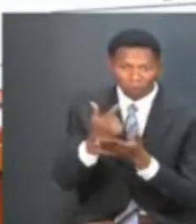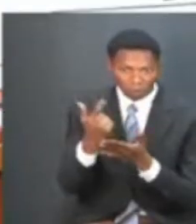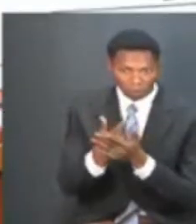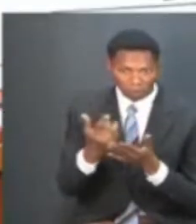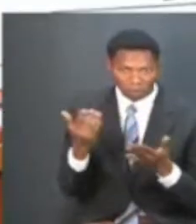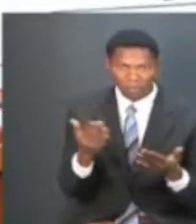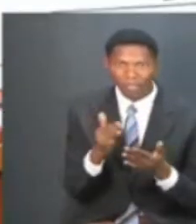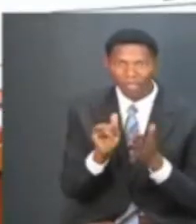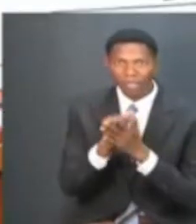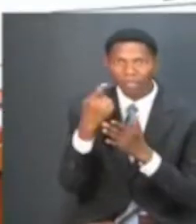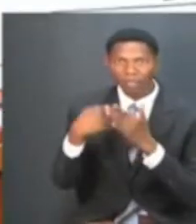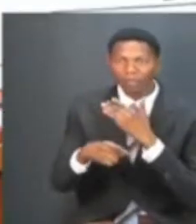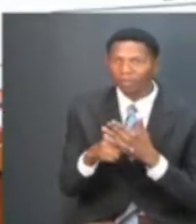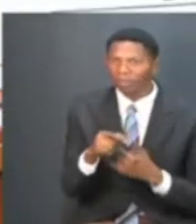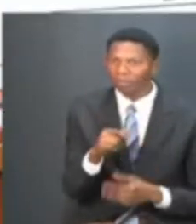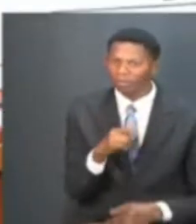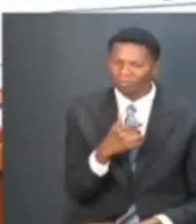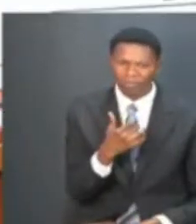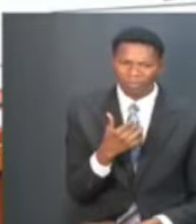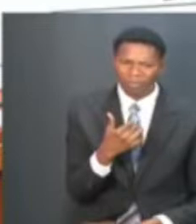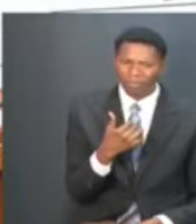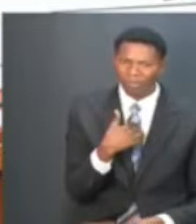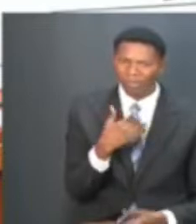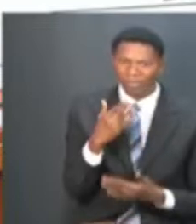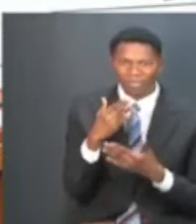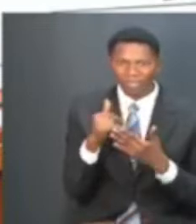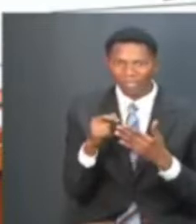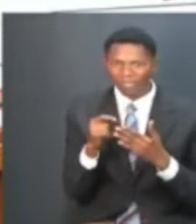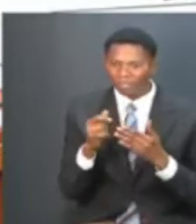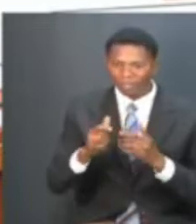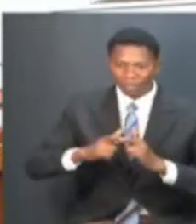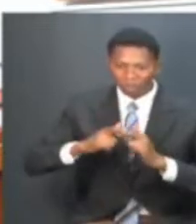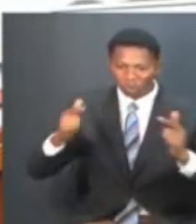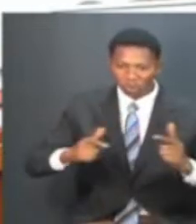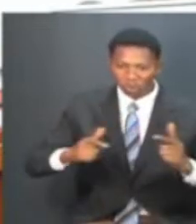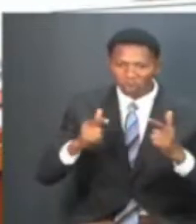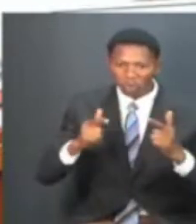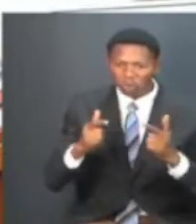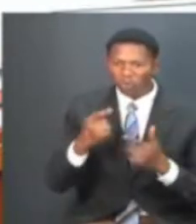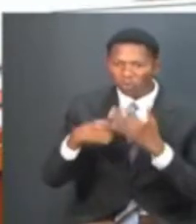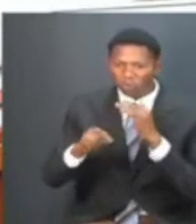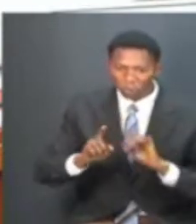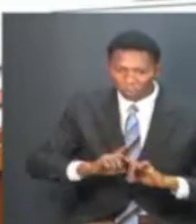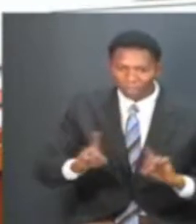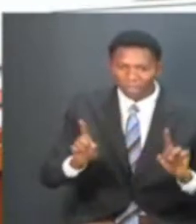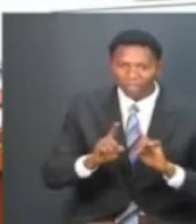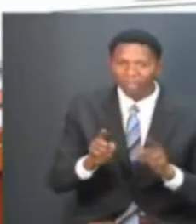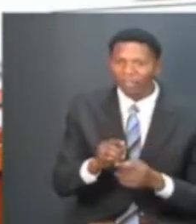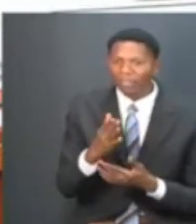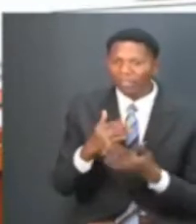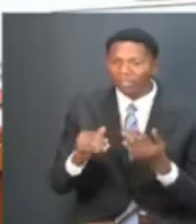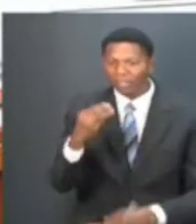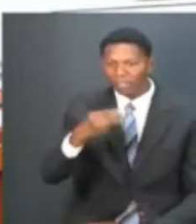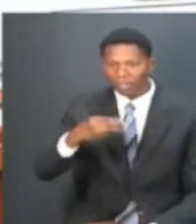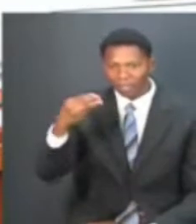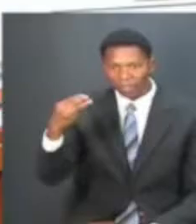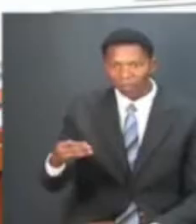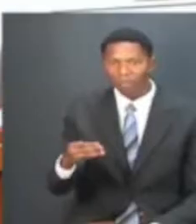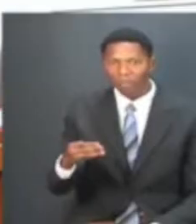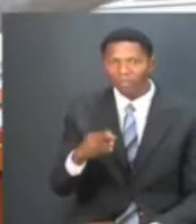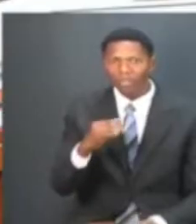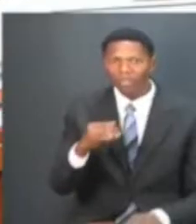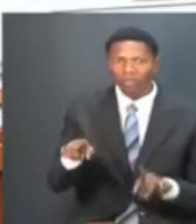which has been endowed with a wide range of commercially viable raw materials, and natural